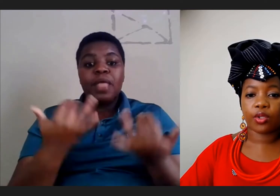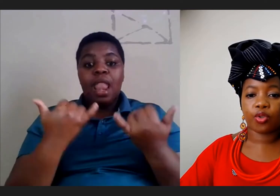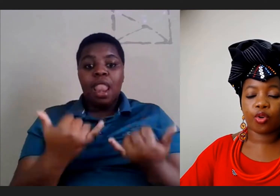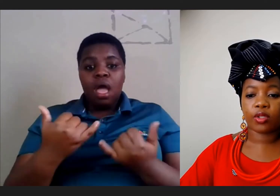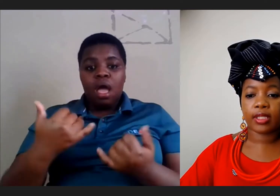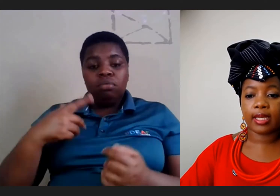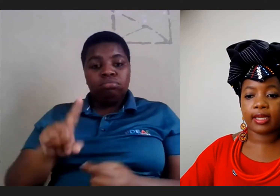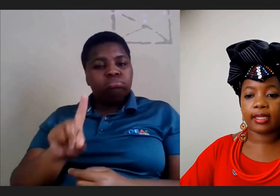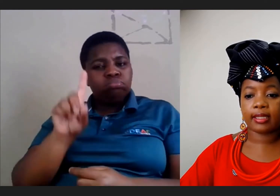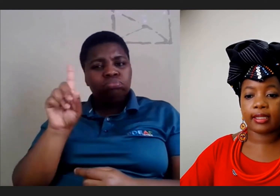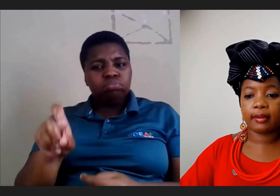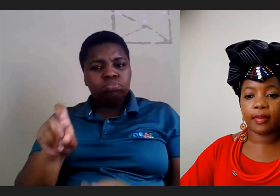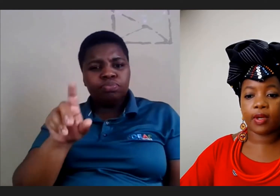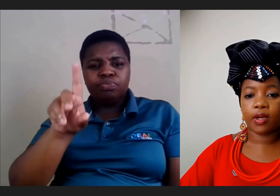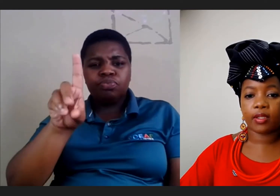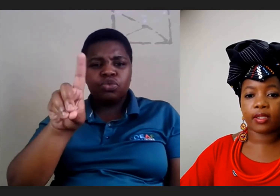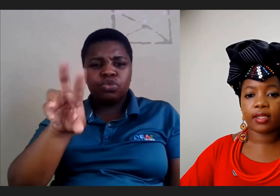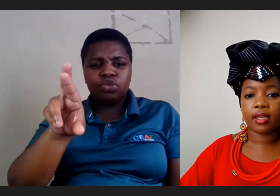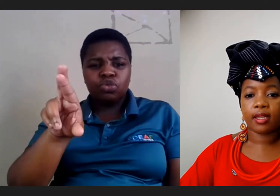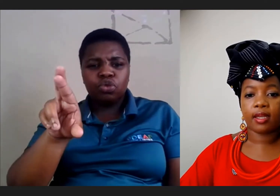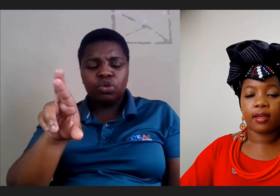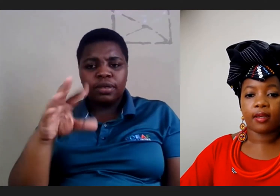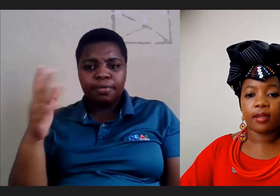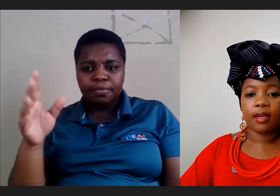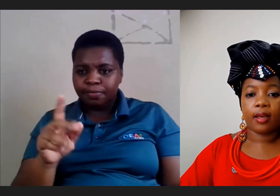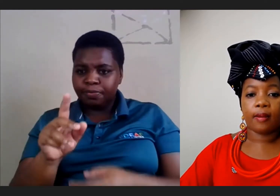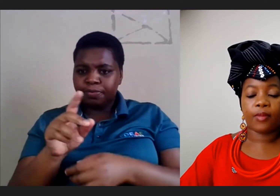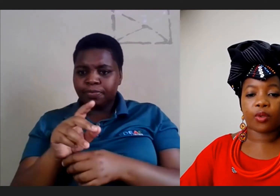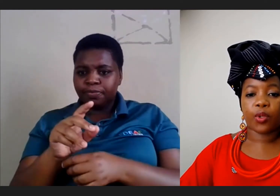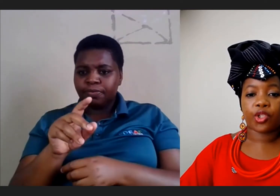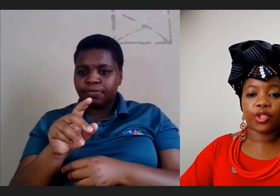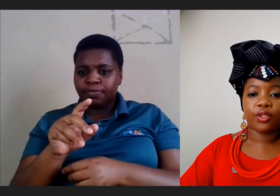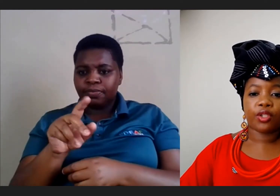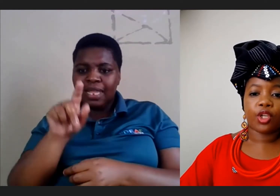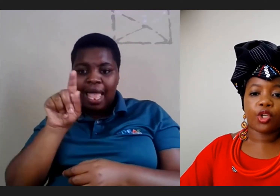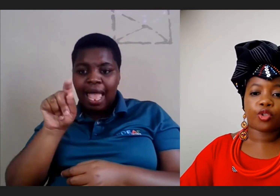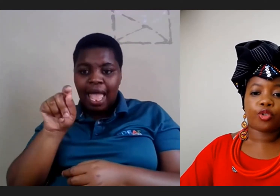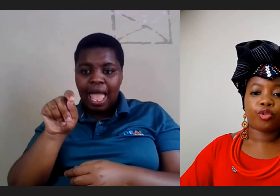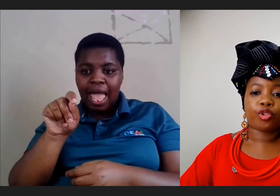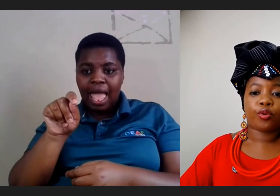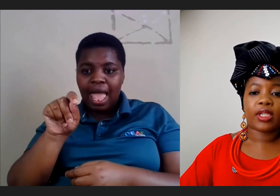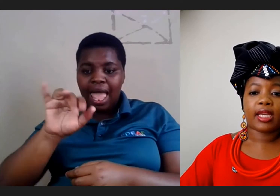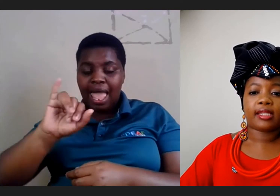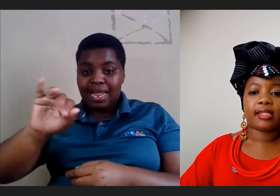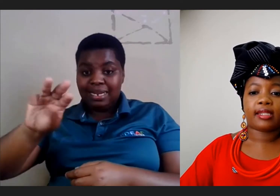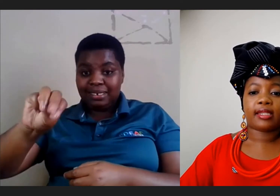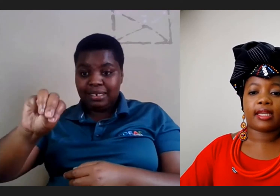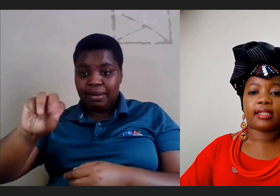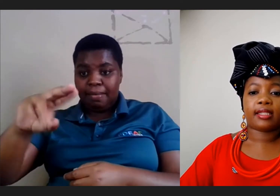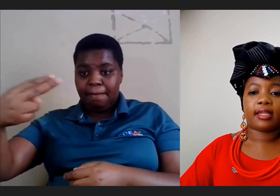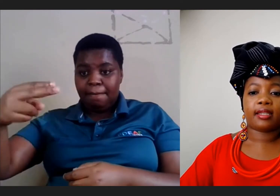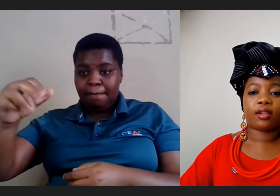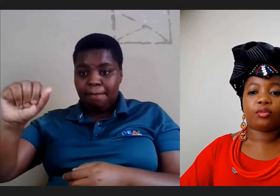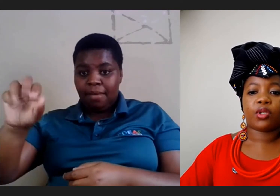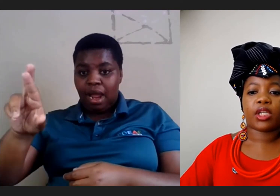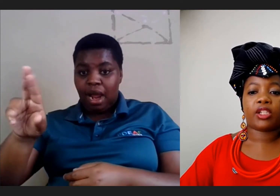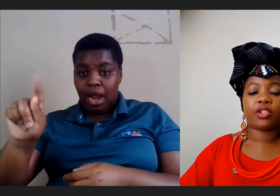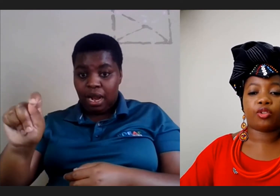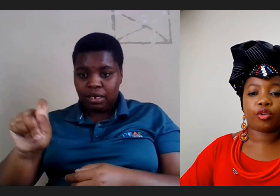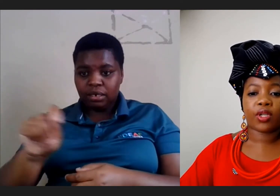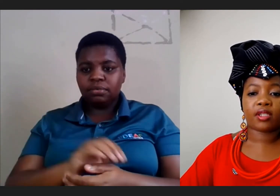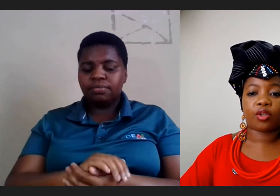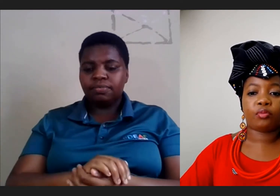to ask Dr. Tim Hart a question. So you showed us that the